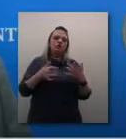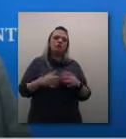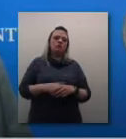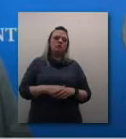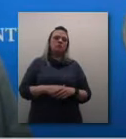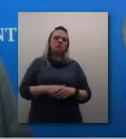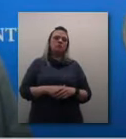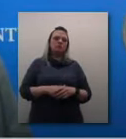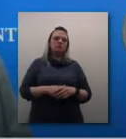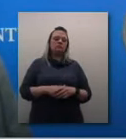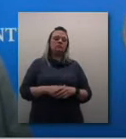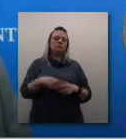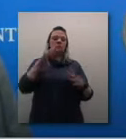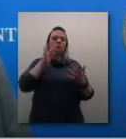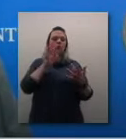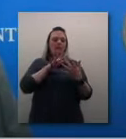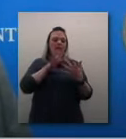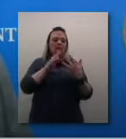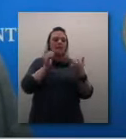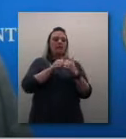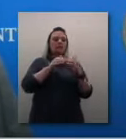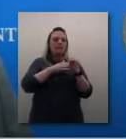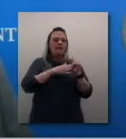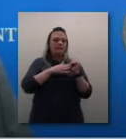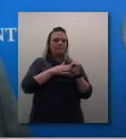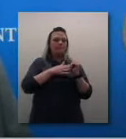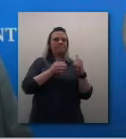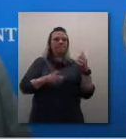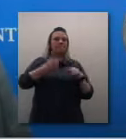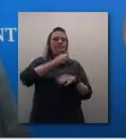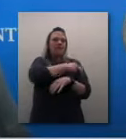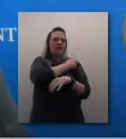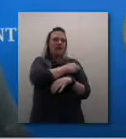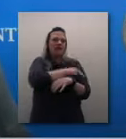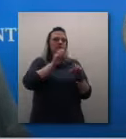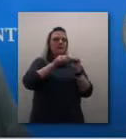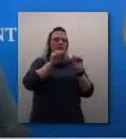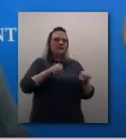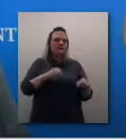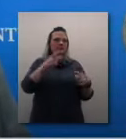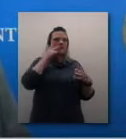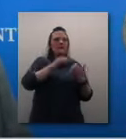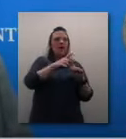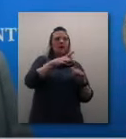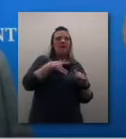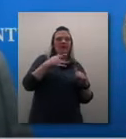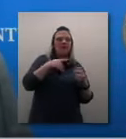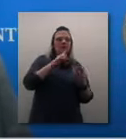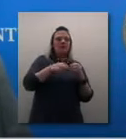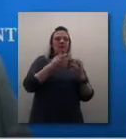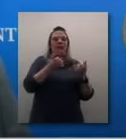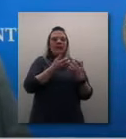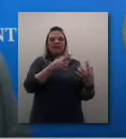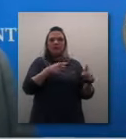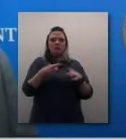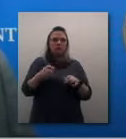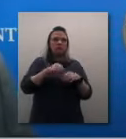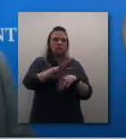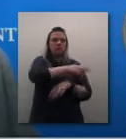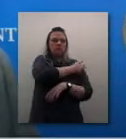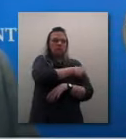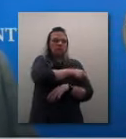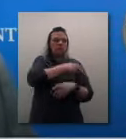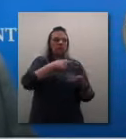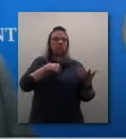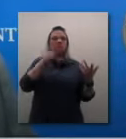in contact with the leadership of hospitals, the hospital systems, to see how they feel with regards to how things are going at their hospitals. And I